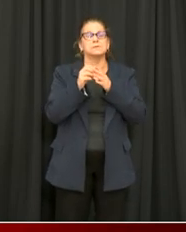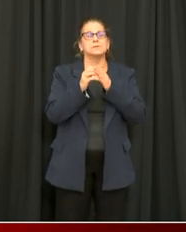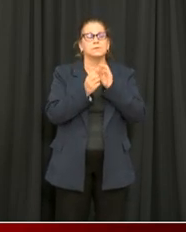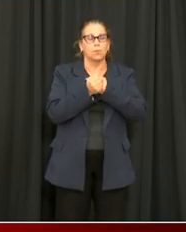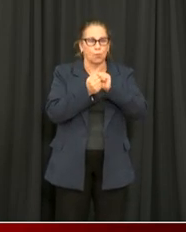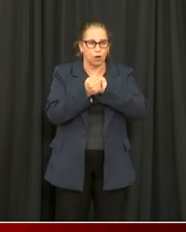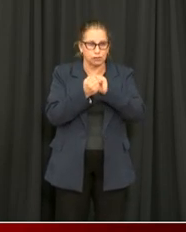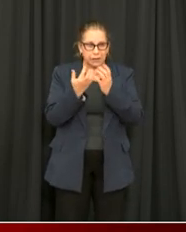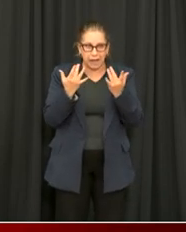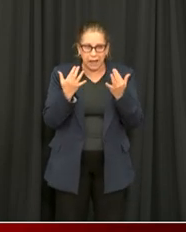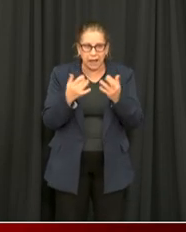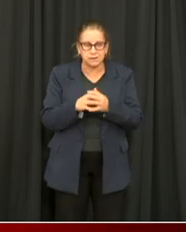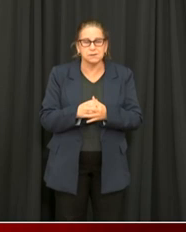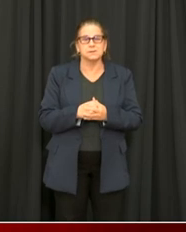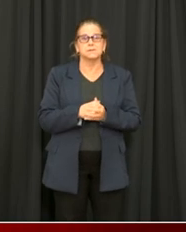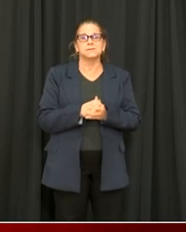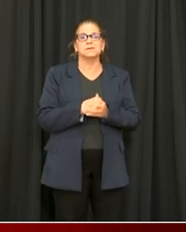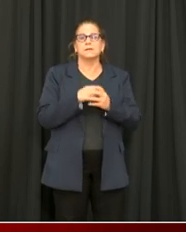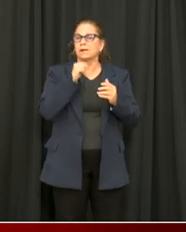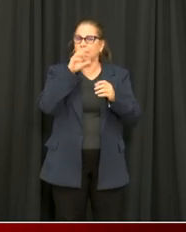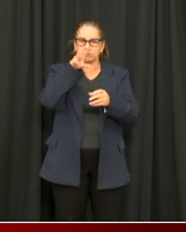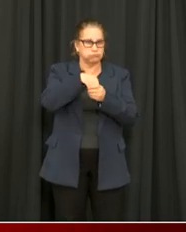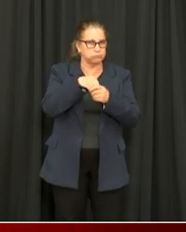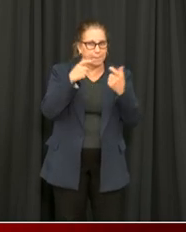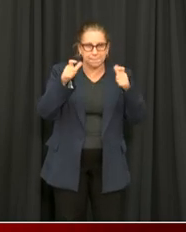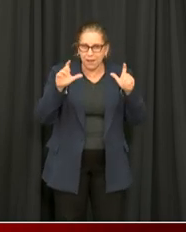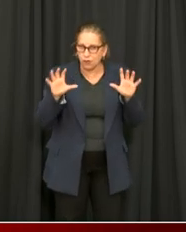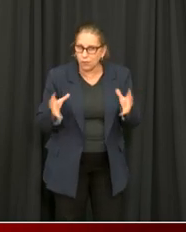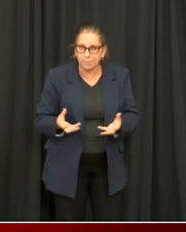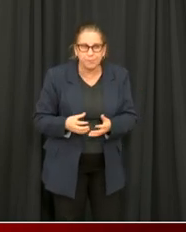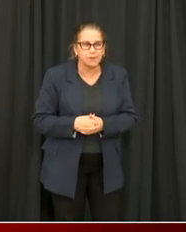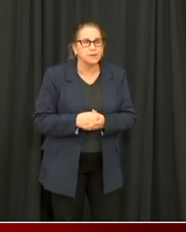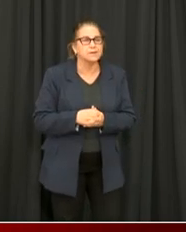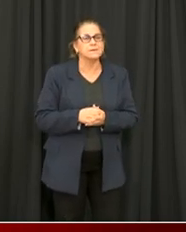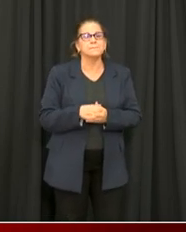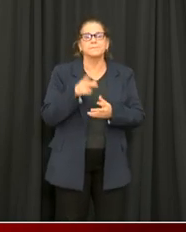in big groups, all of those things will keep us safe.